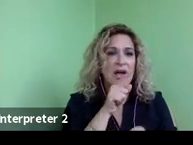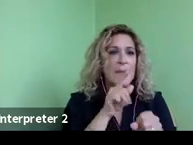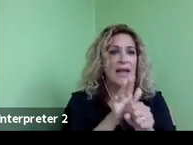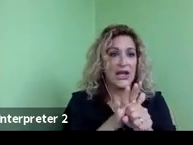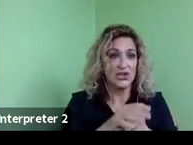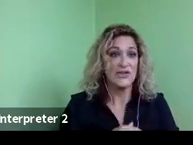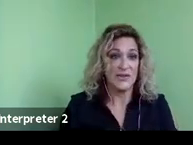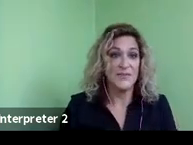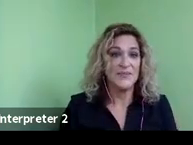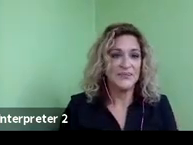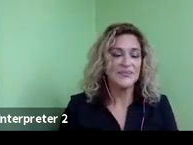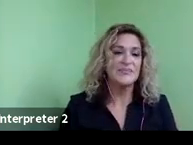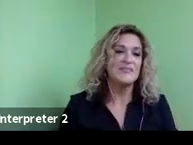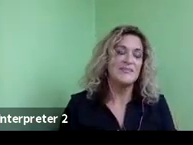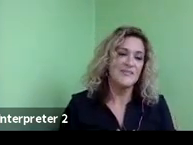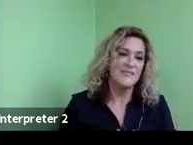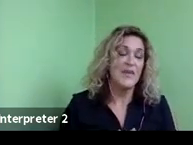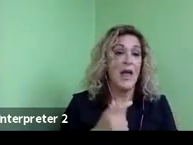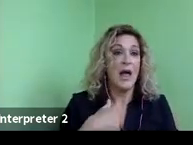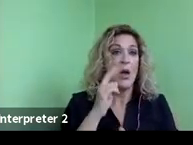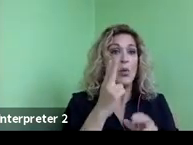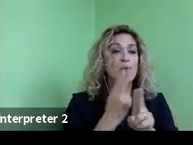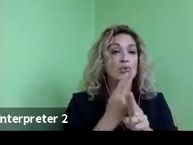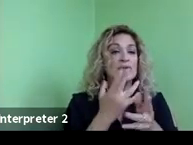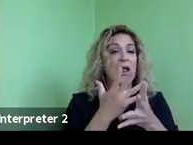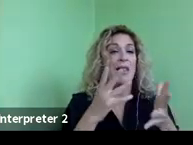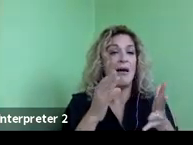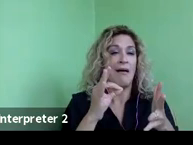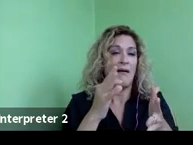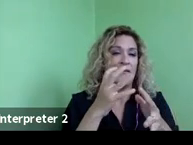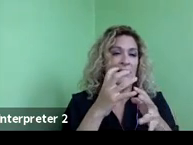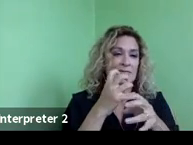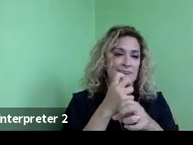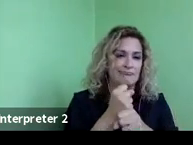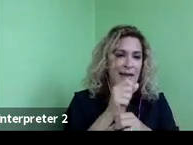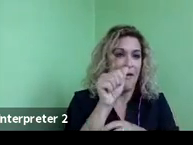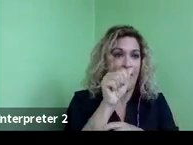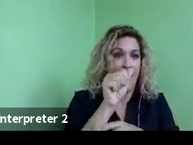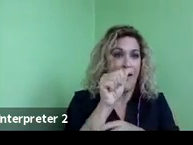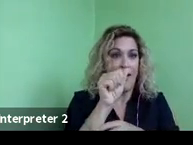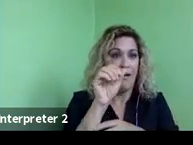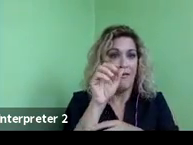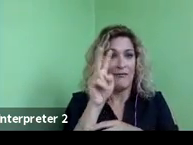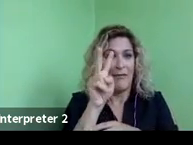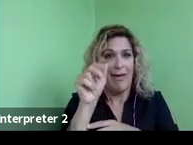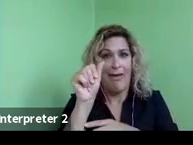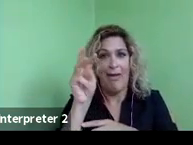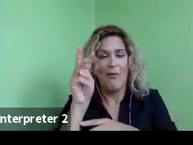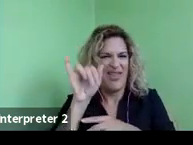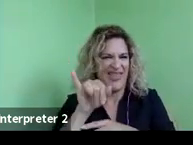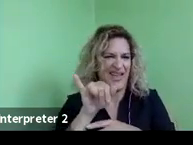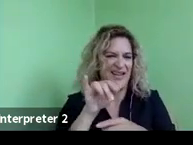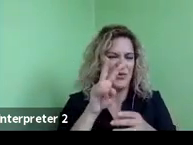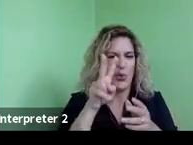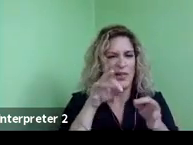obligations. I'll be using a lot of acronyms. You'll see acronyms appear on the slide. So this is just an